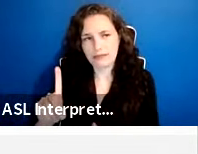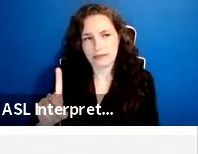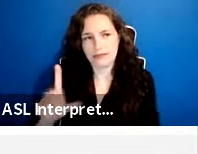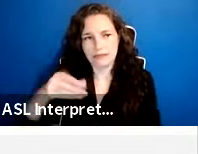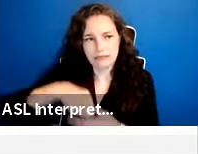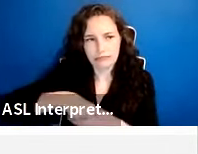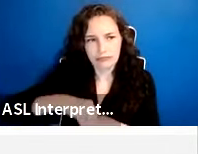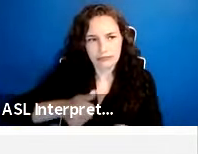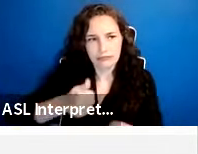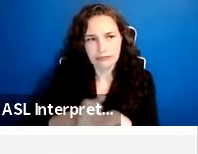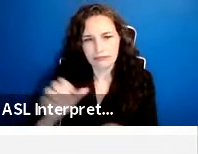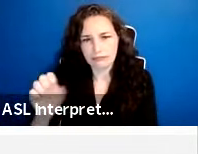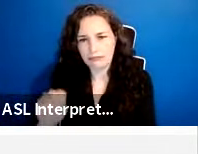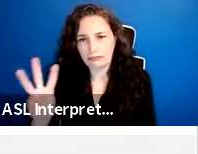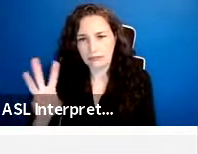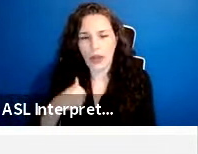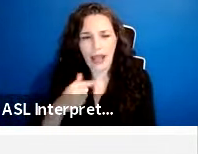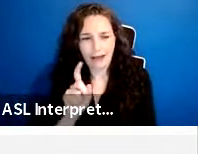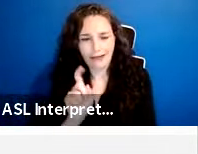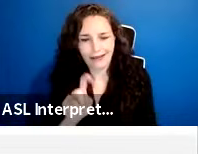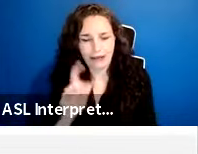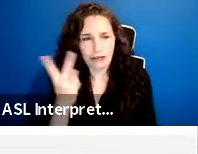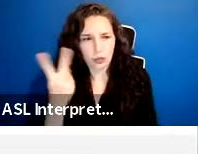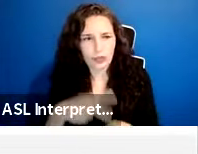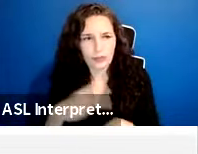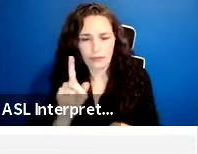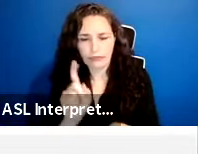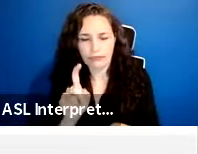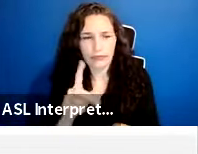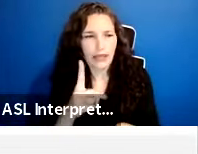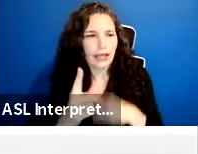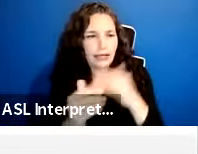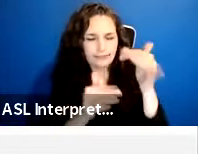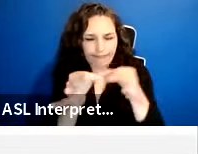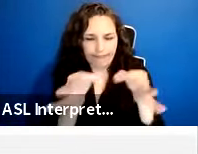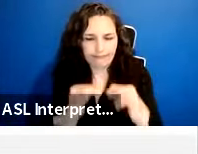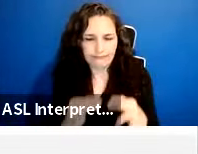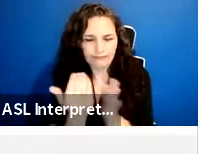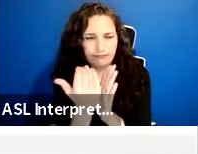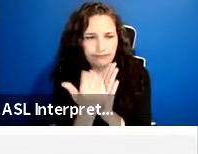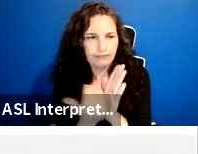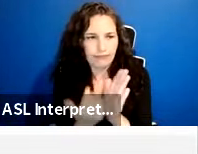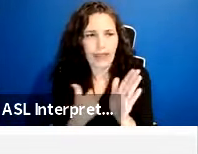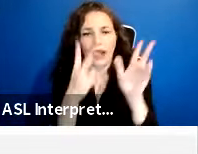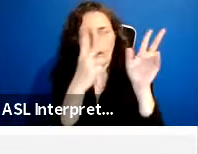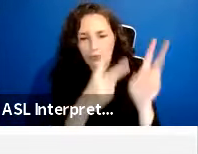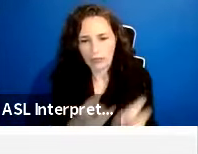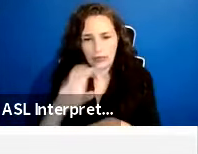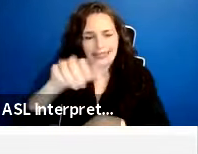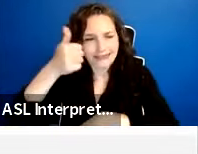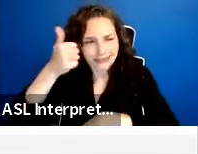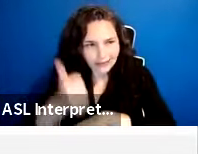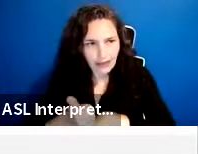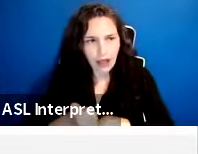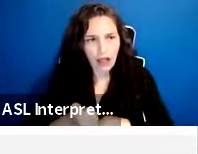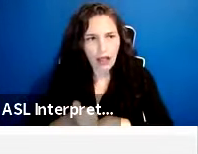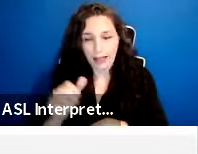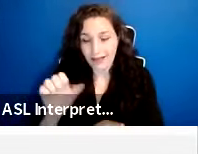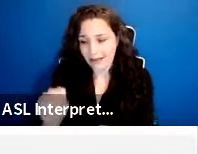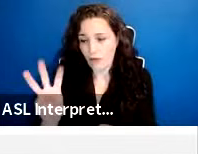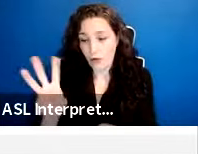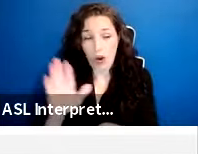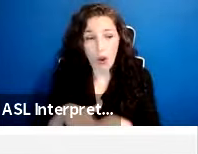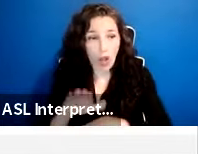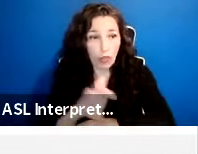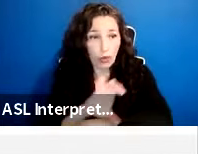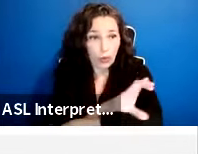that installation software, and it'll take me through a couple steps and then install the Zoom software on my computer. And now I've got